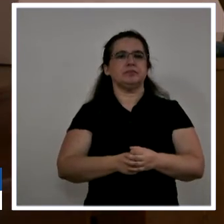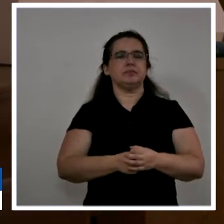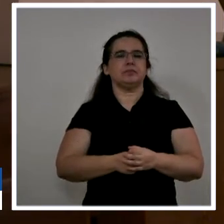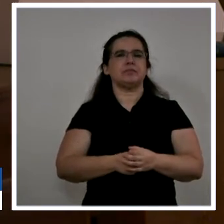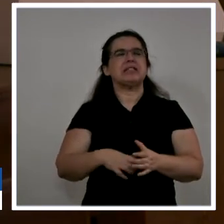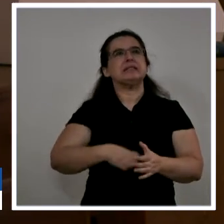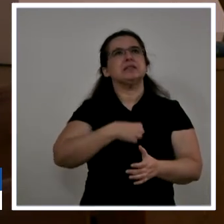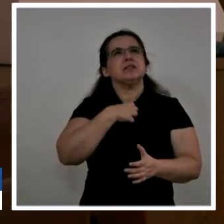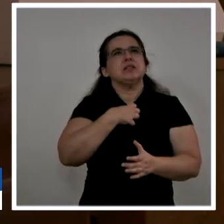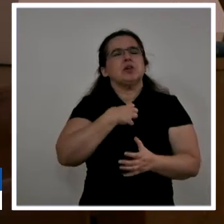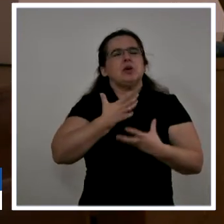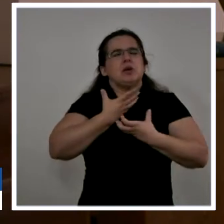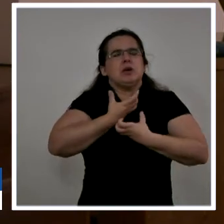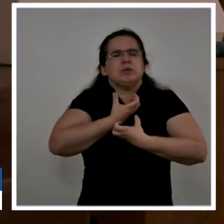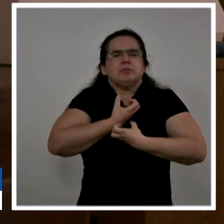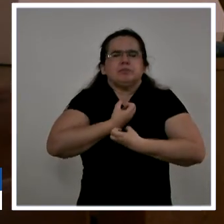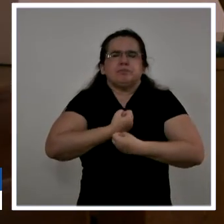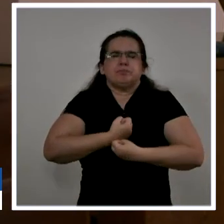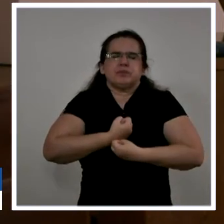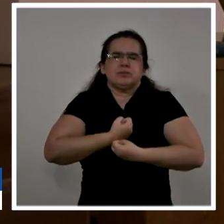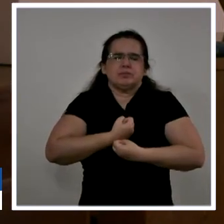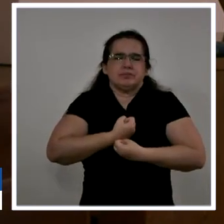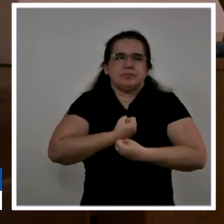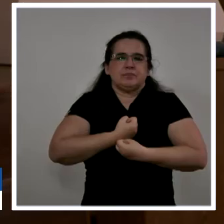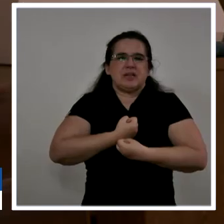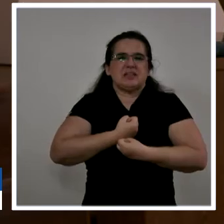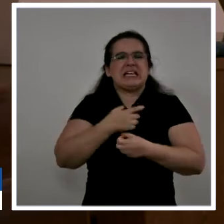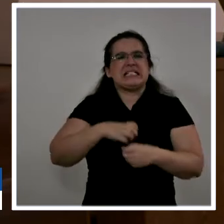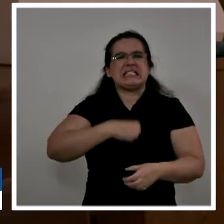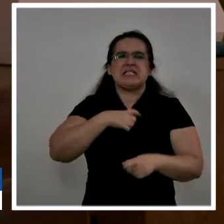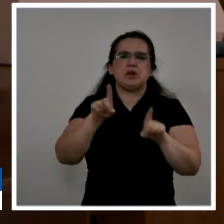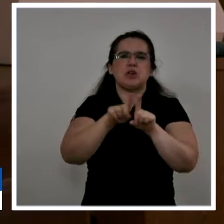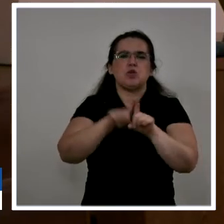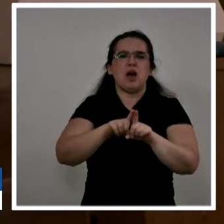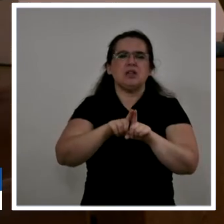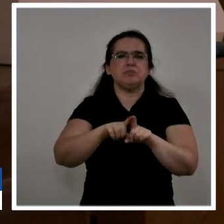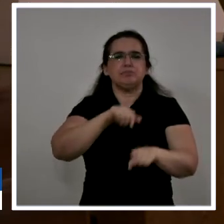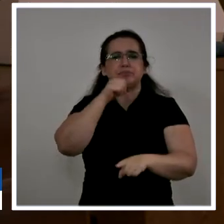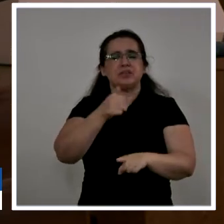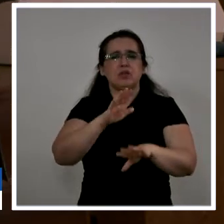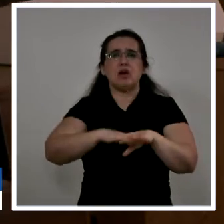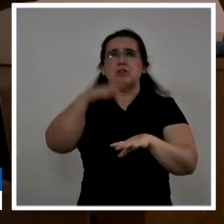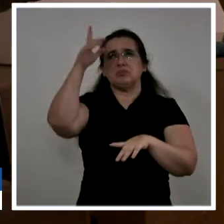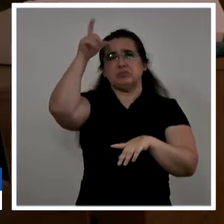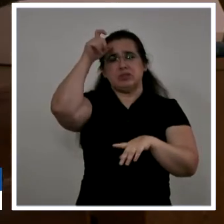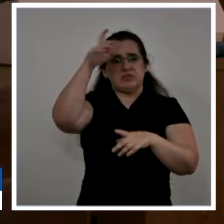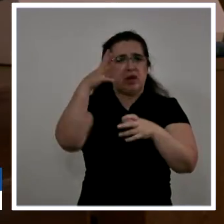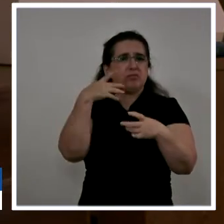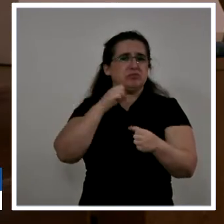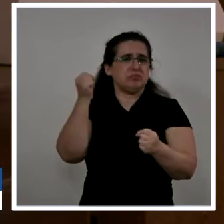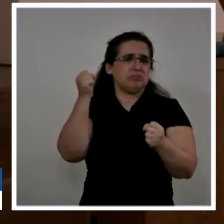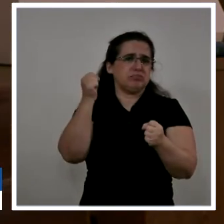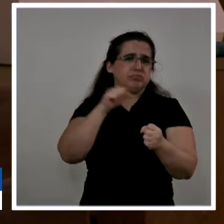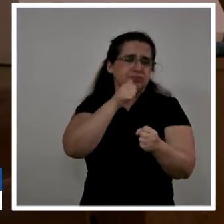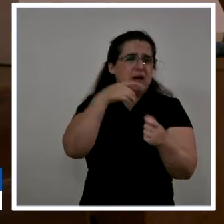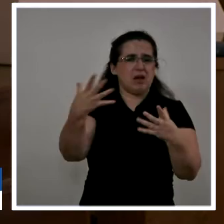E sentiu-se prostrado, quase vencido pelas forças das trevas, quase. The humanity of